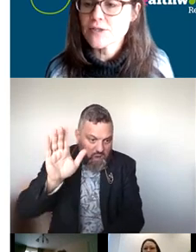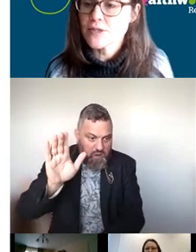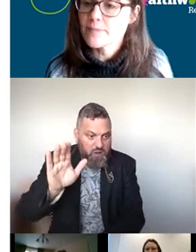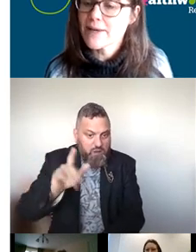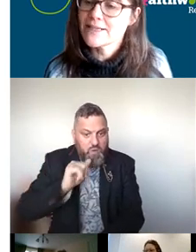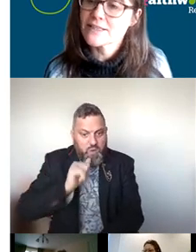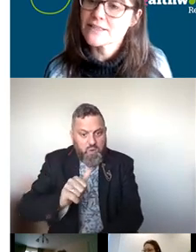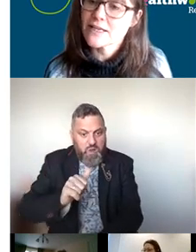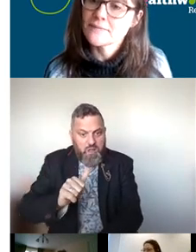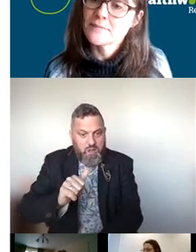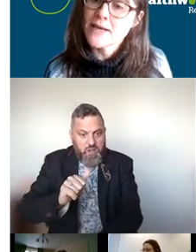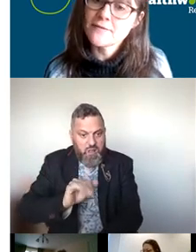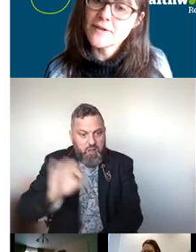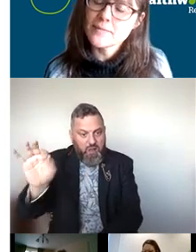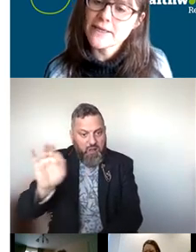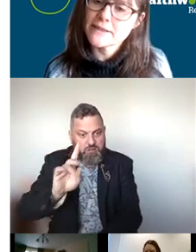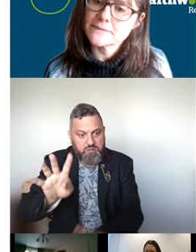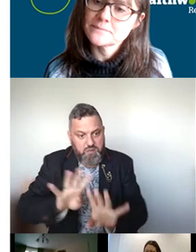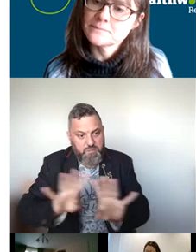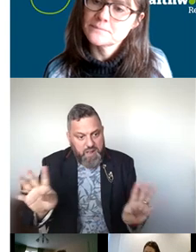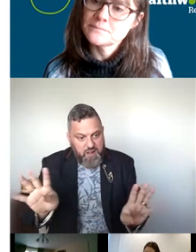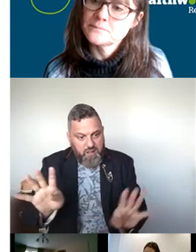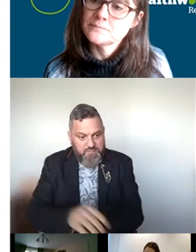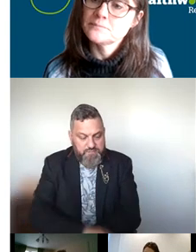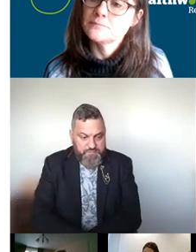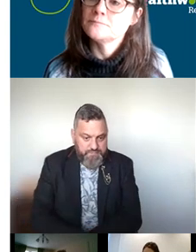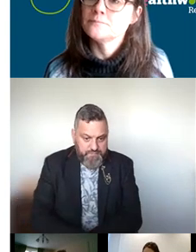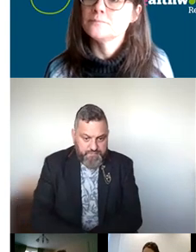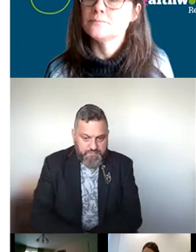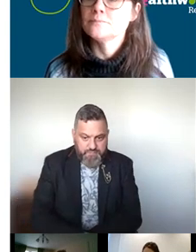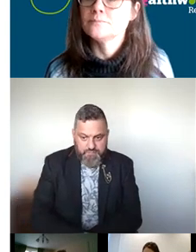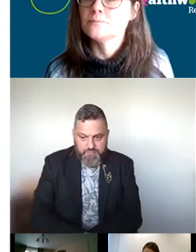put the questions to the panelists and the feedback.